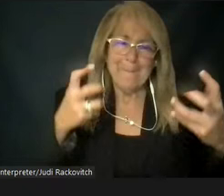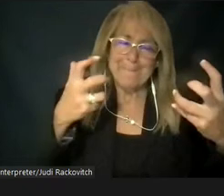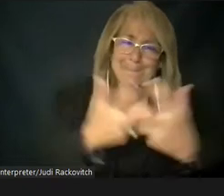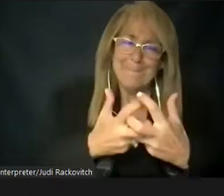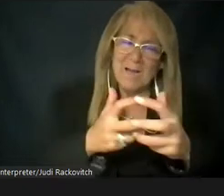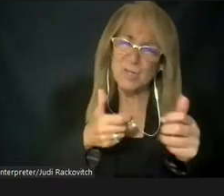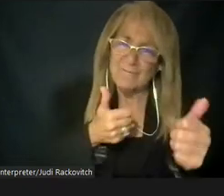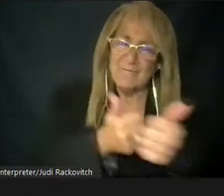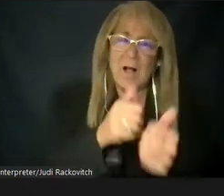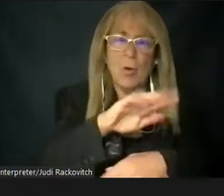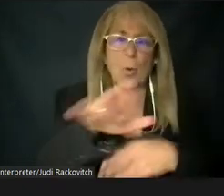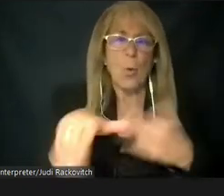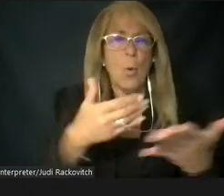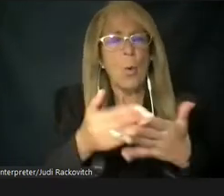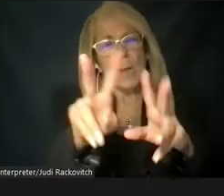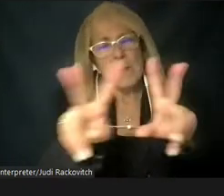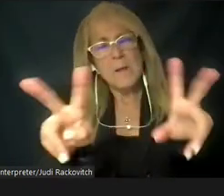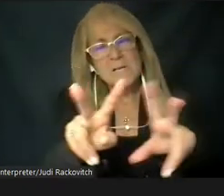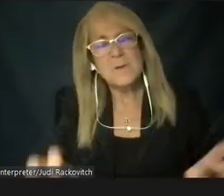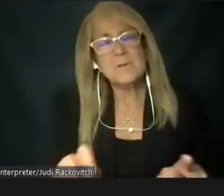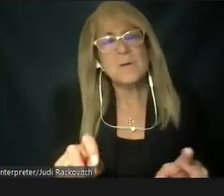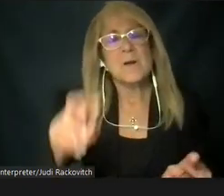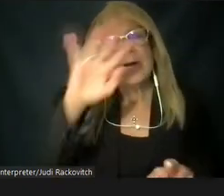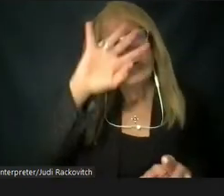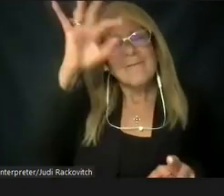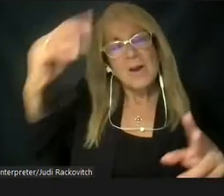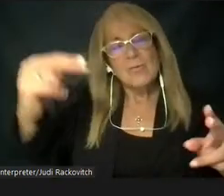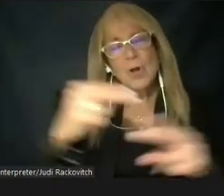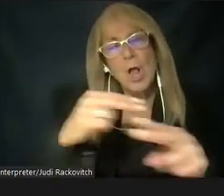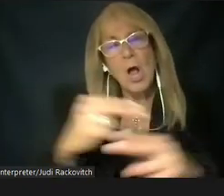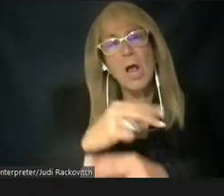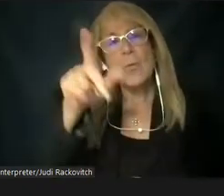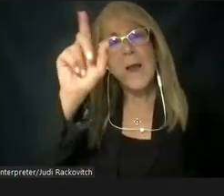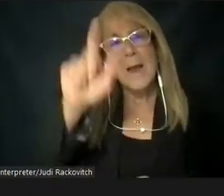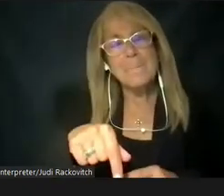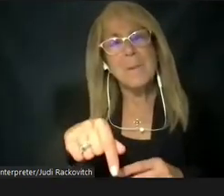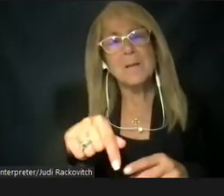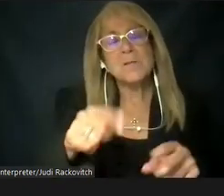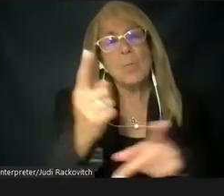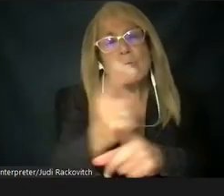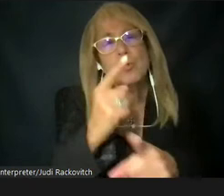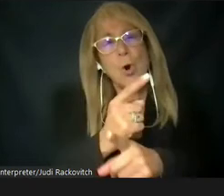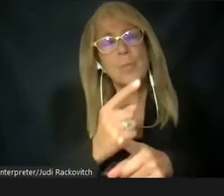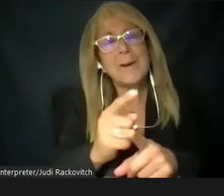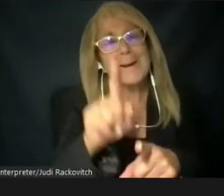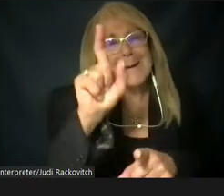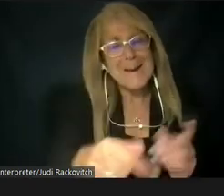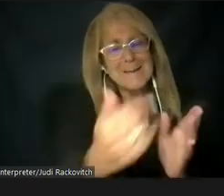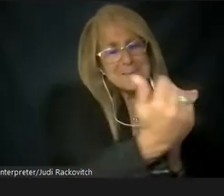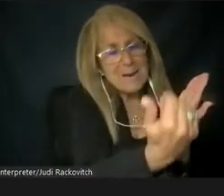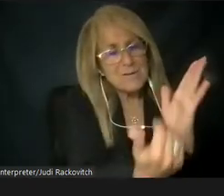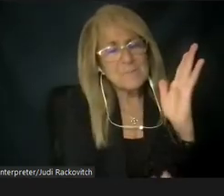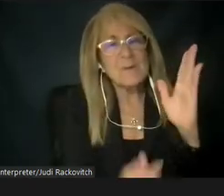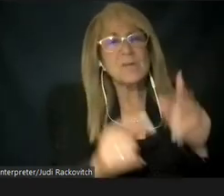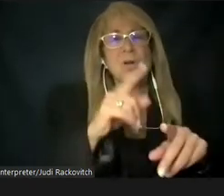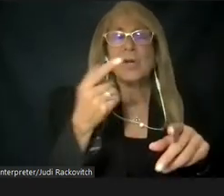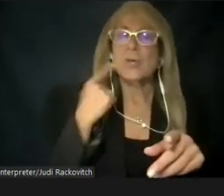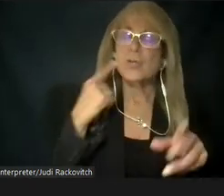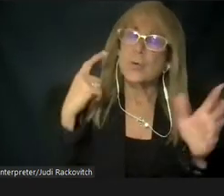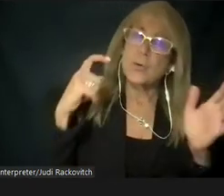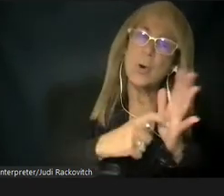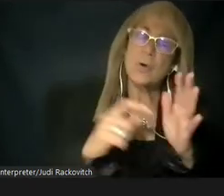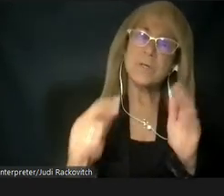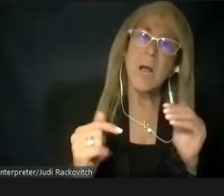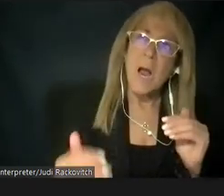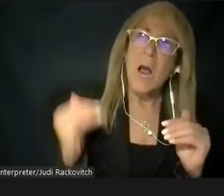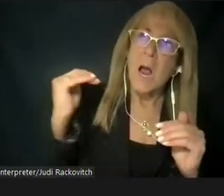orders provide that Federal Highway Administration take the appropriate and necessary steps to identify and address disproportionately high and adverse effects of